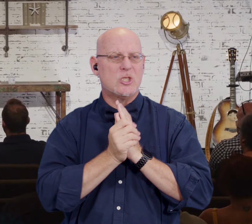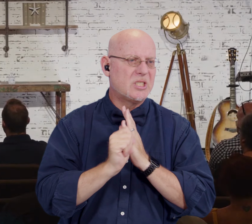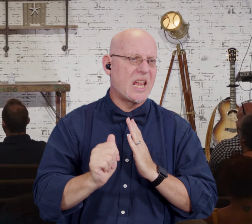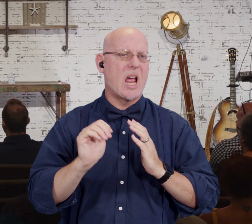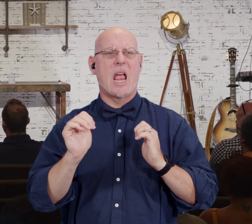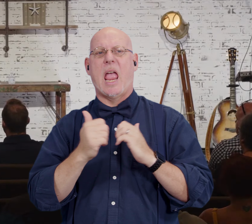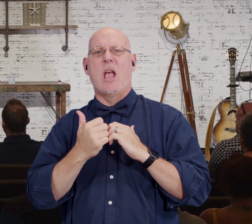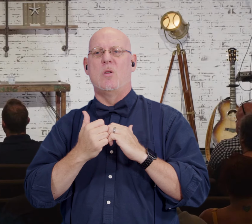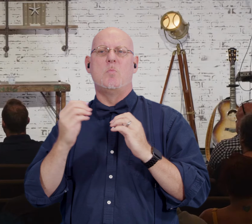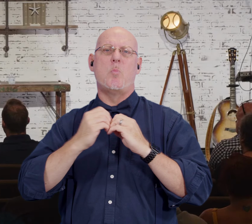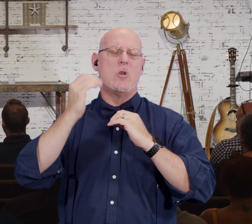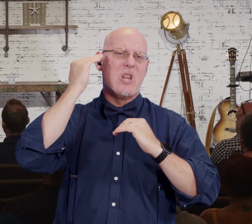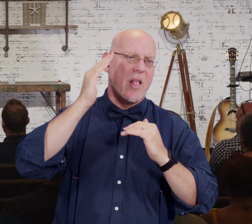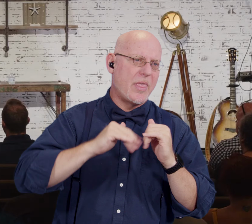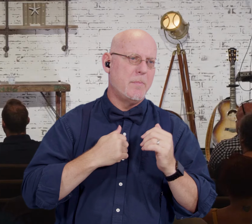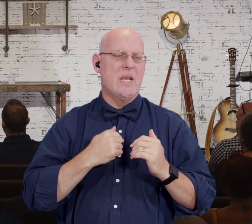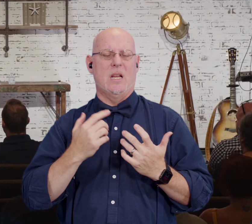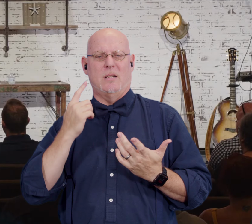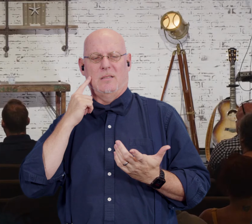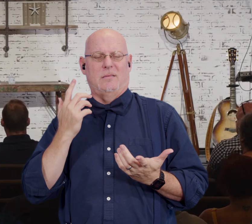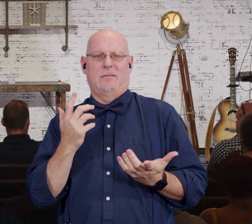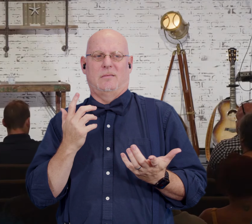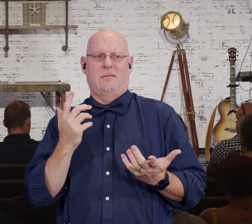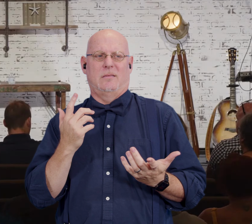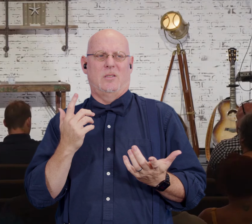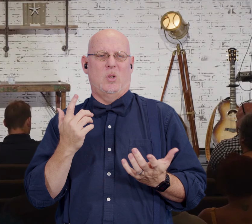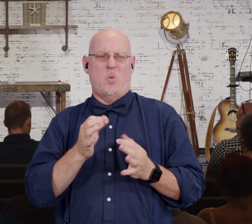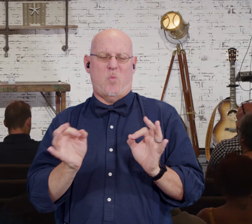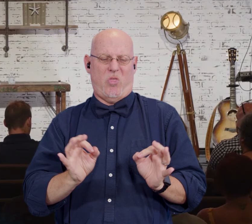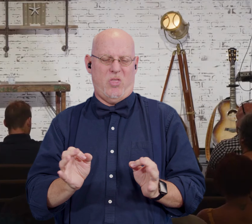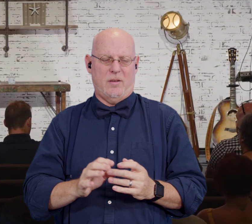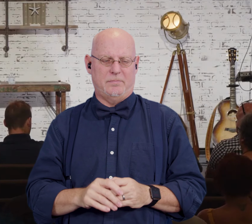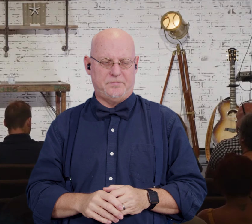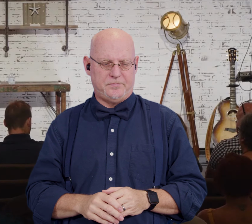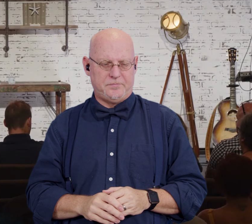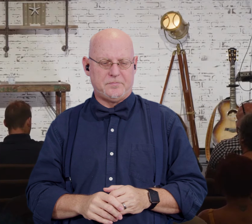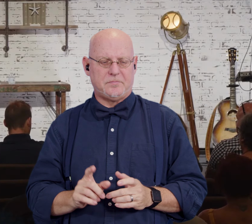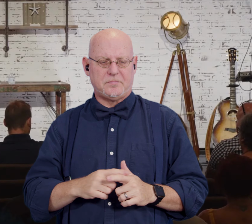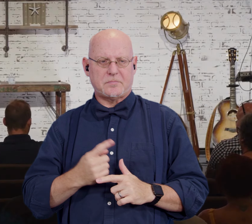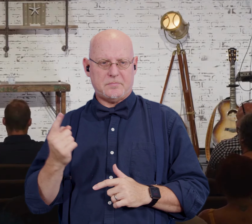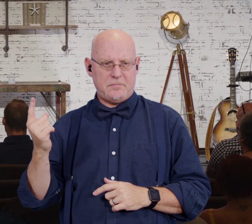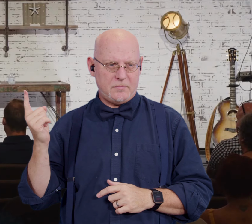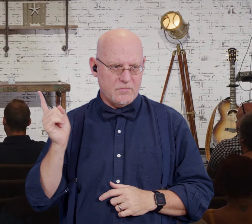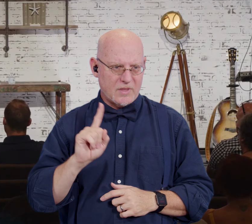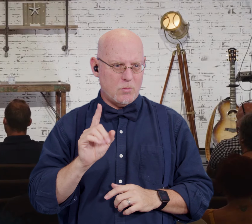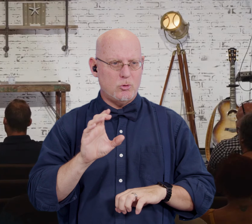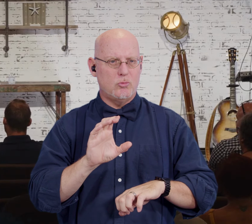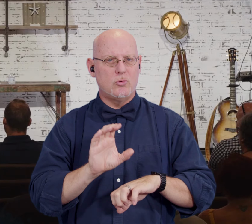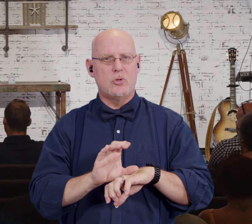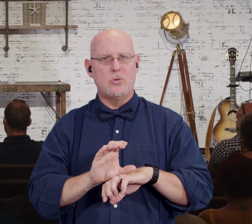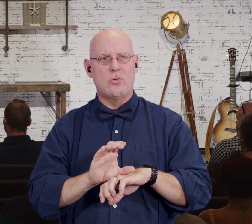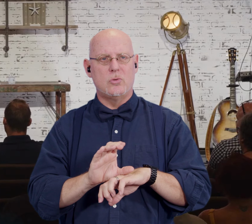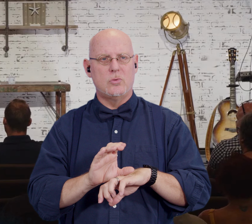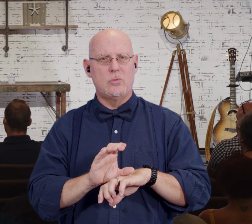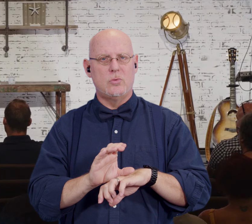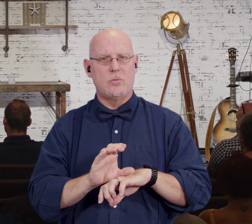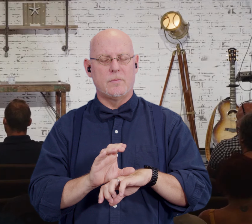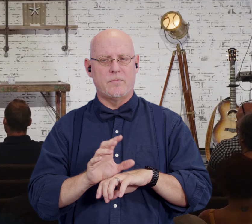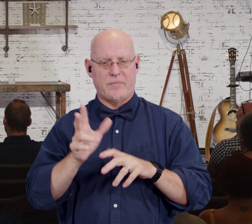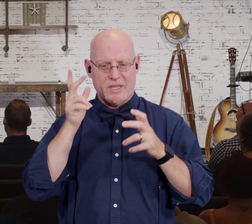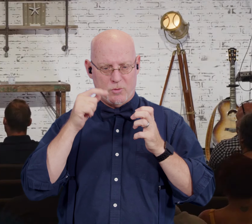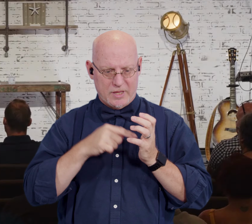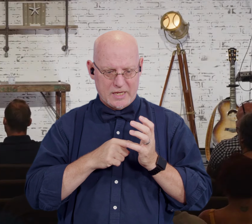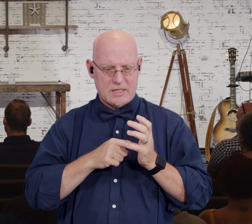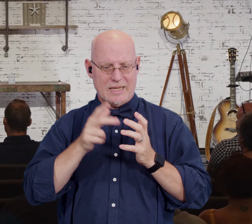better skills and how they have more knowledge than I do. And I'm like, man, what's the point? And then he comes to church